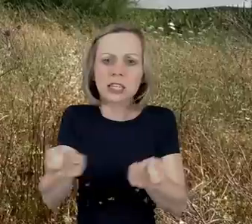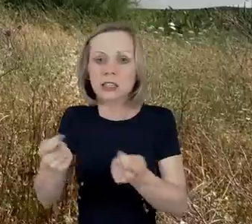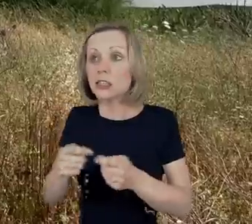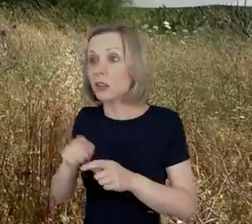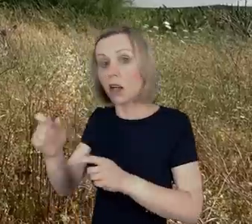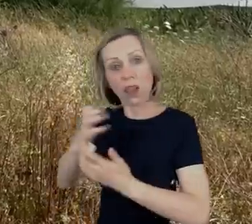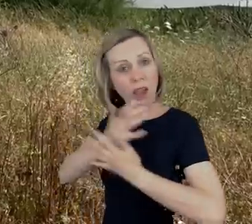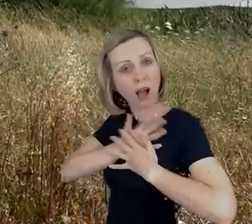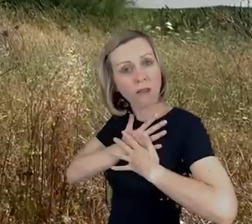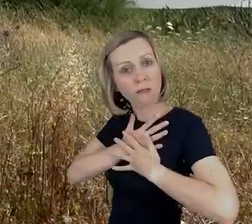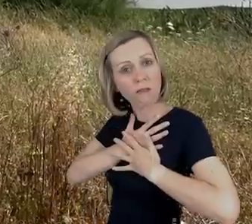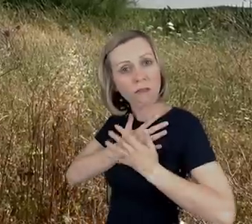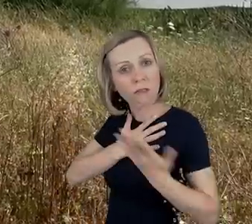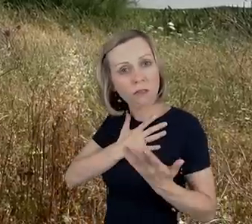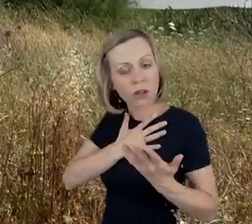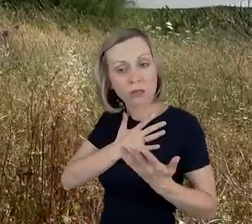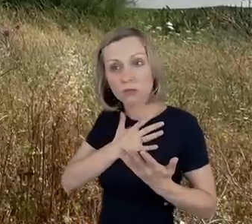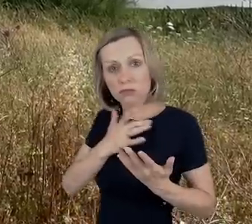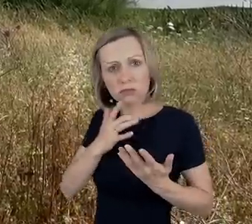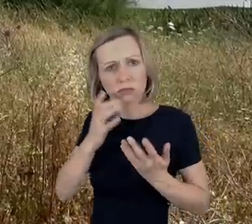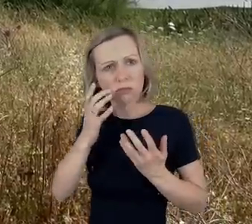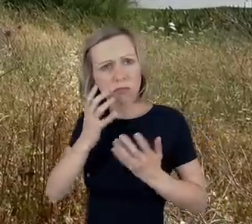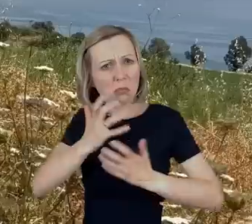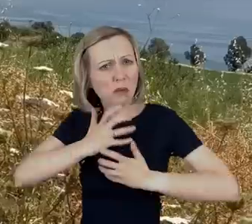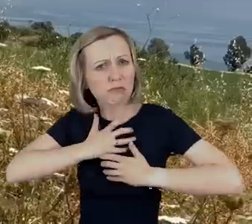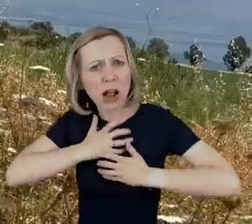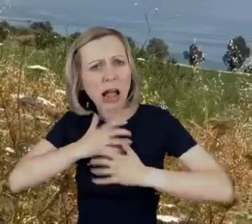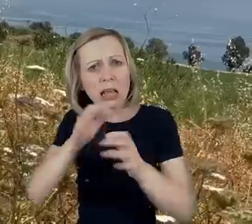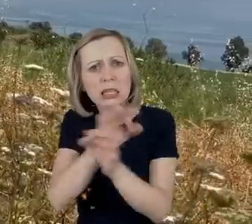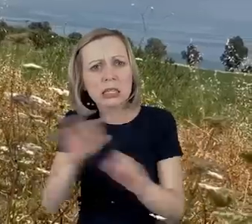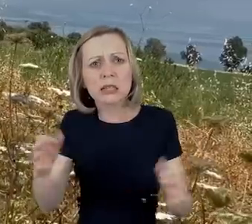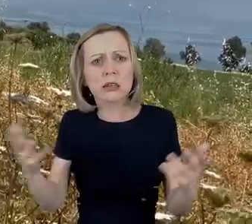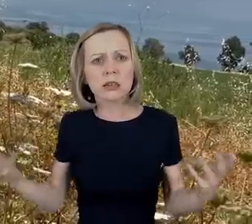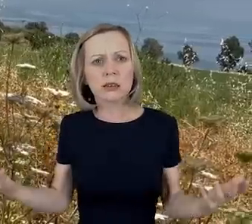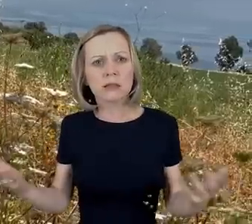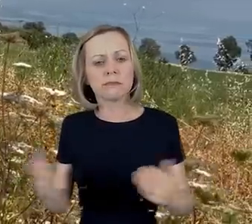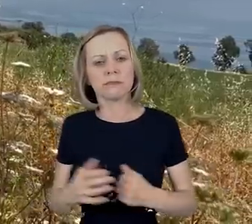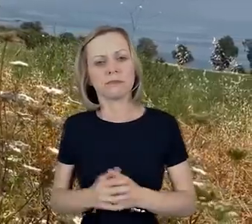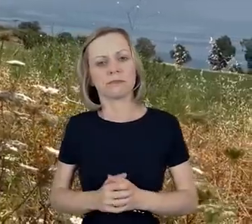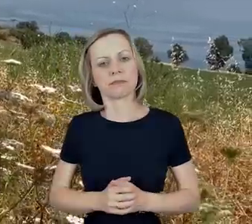Do you really love me? Then don't be afraid.